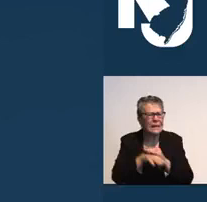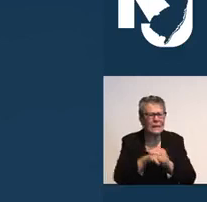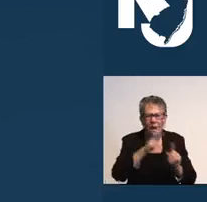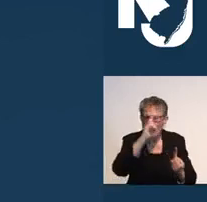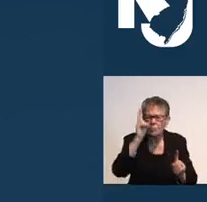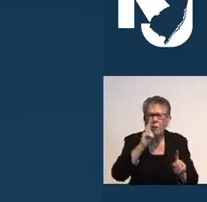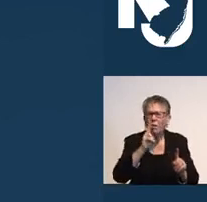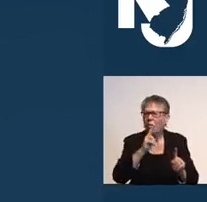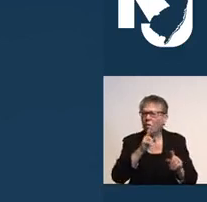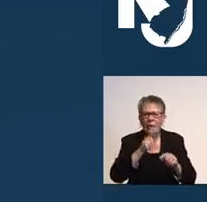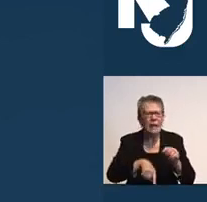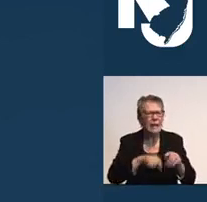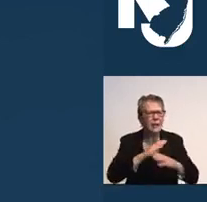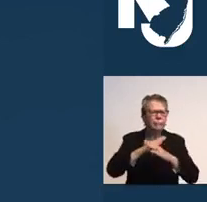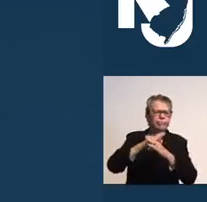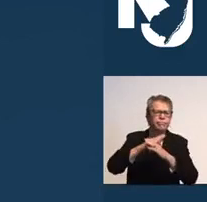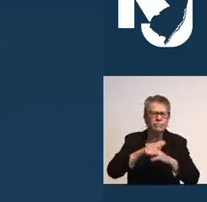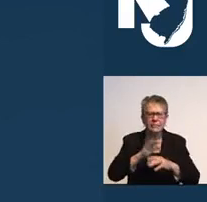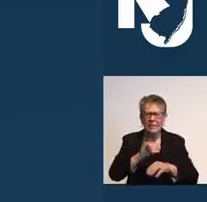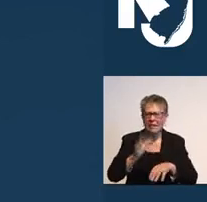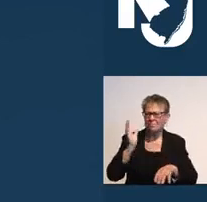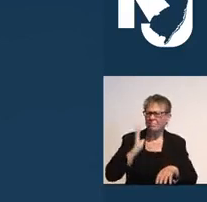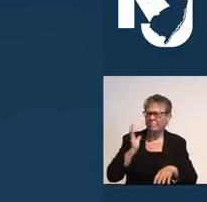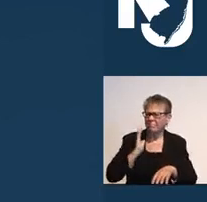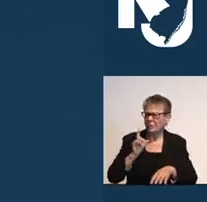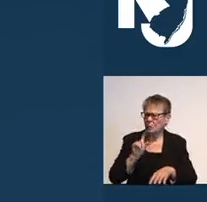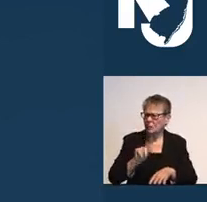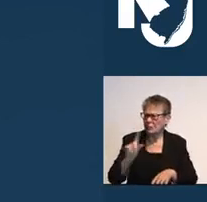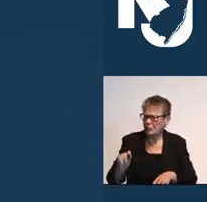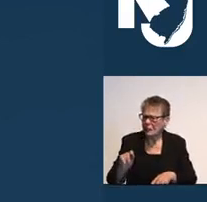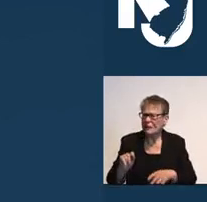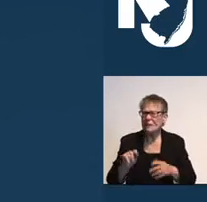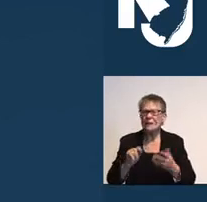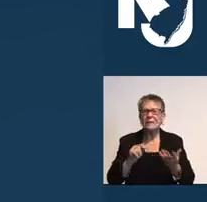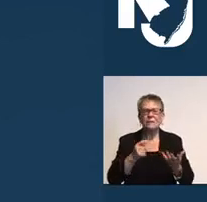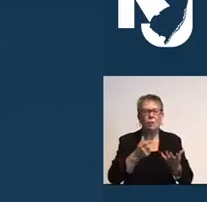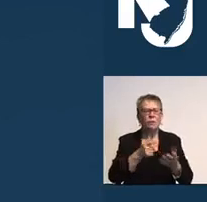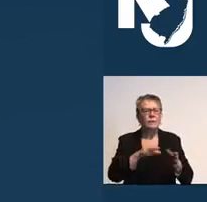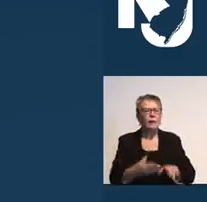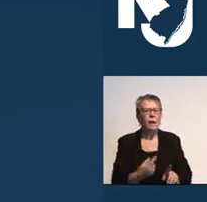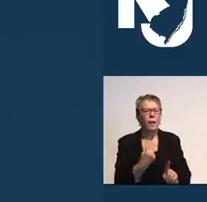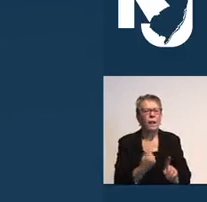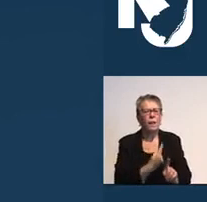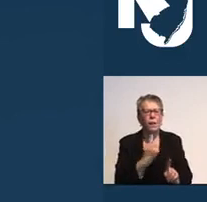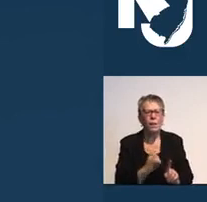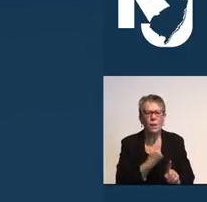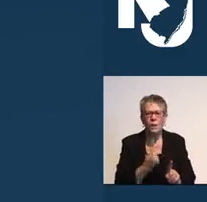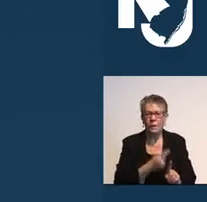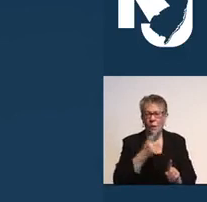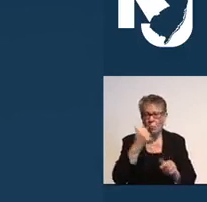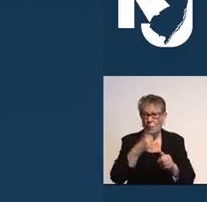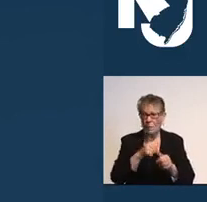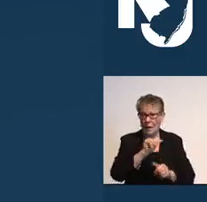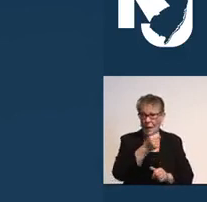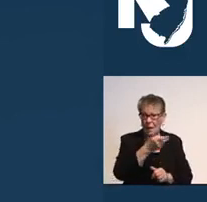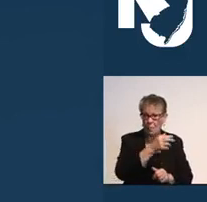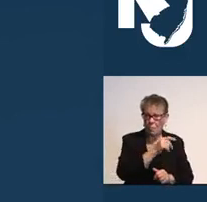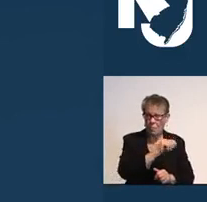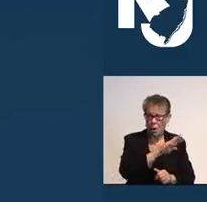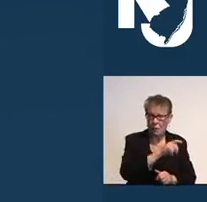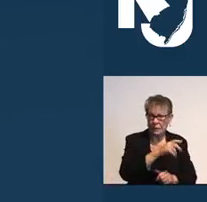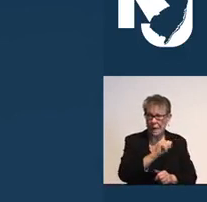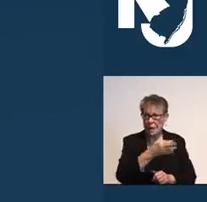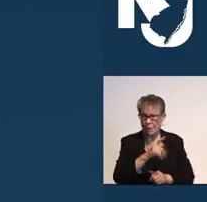frustration. And folks we lost in that March, April, May period, their stories are